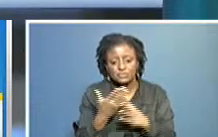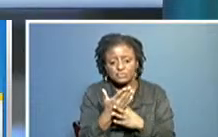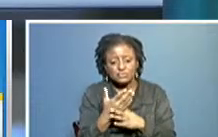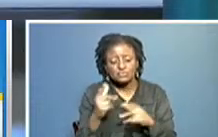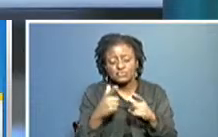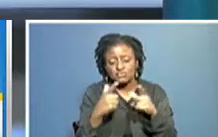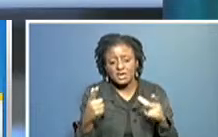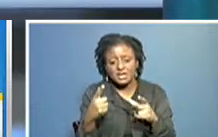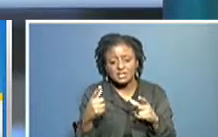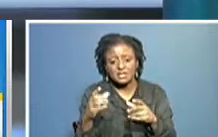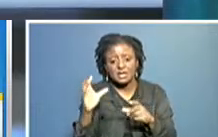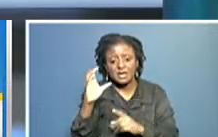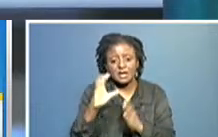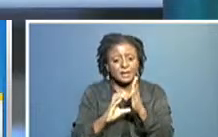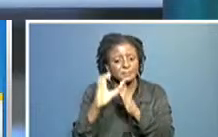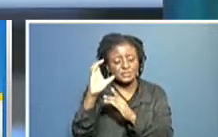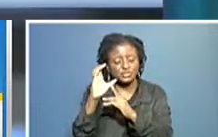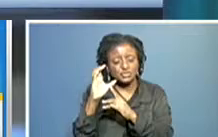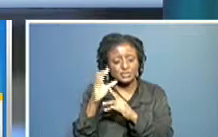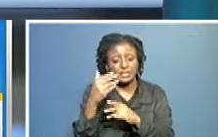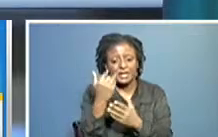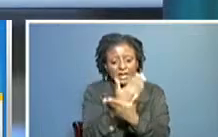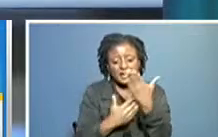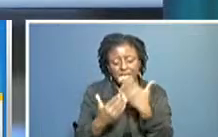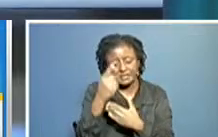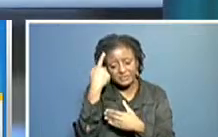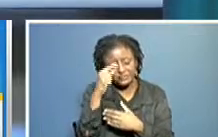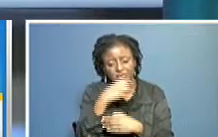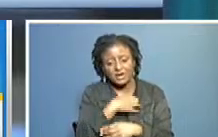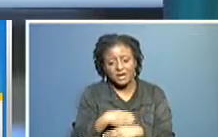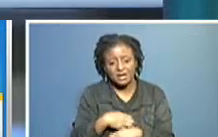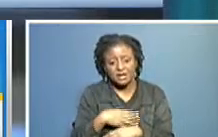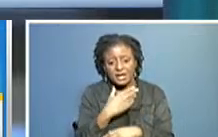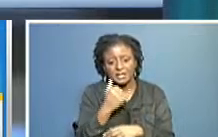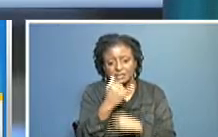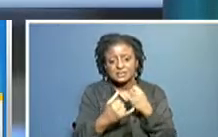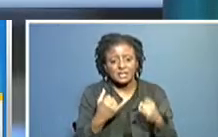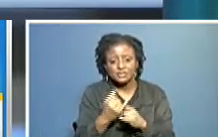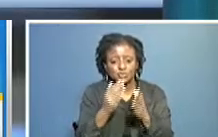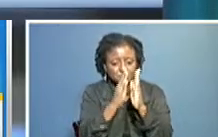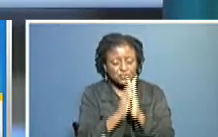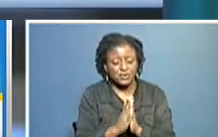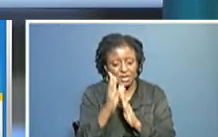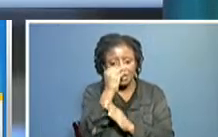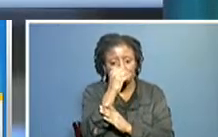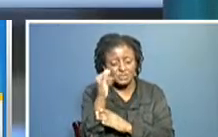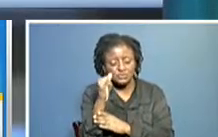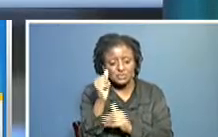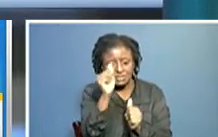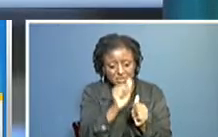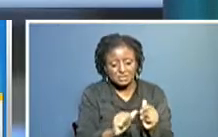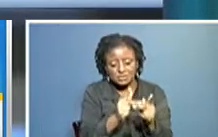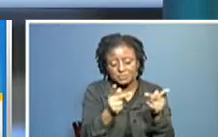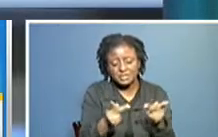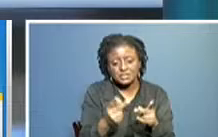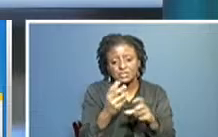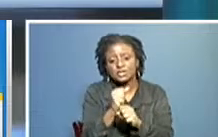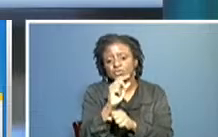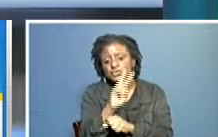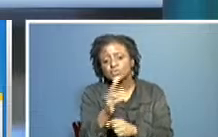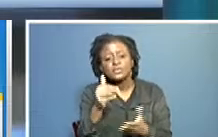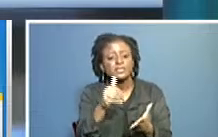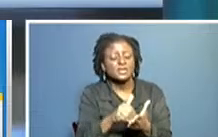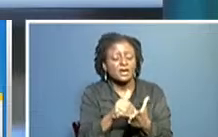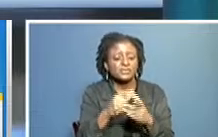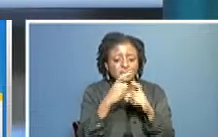Hunger, and International Deliverance Praying Ministry ran by Bishop Lawrence Roll. Each site received 2,000